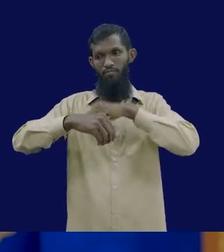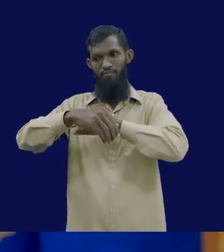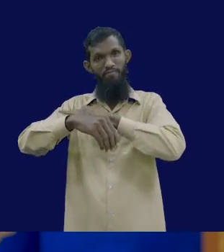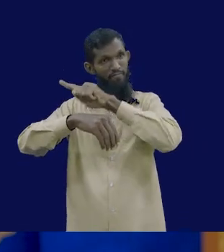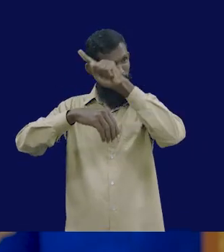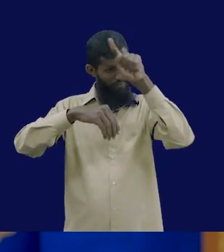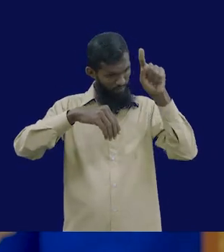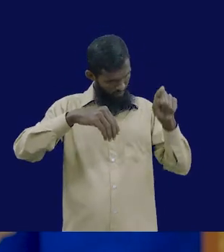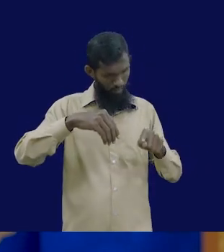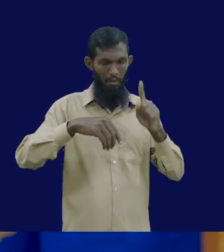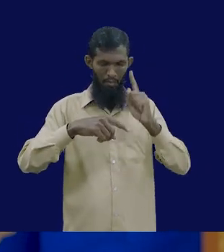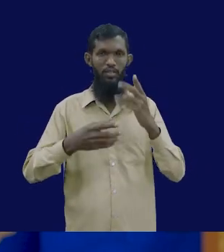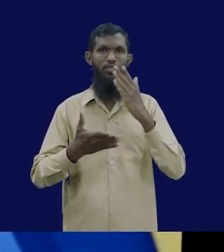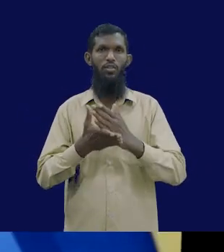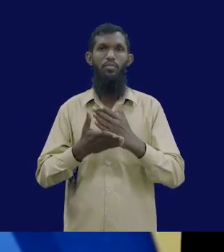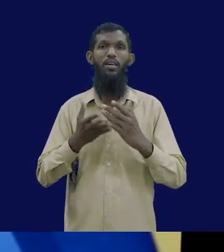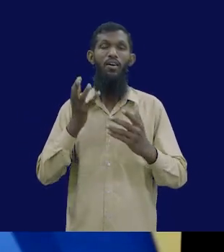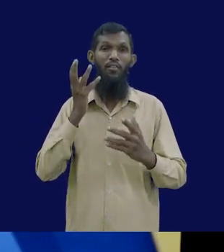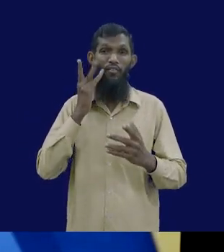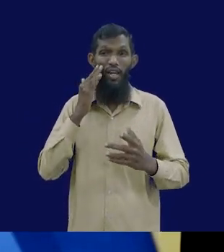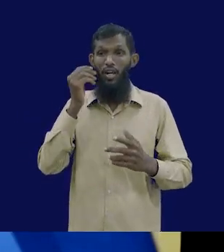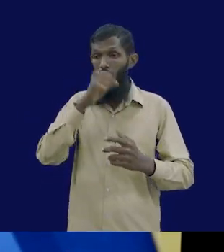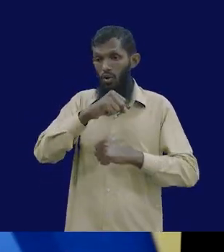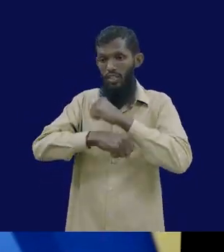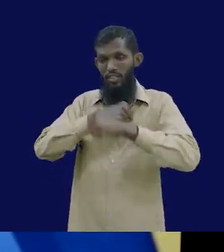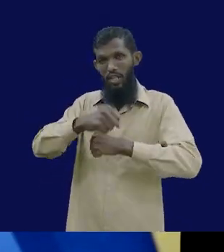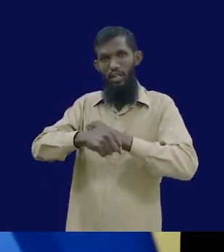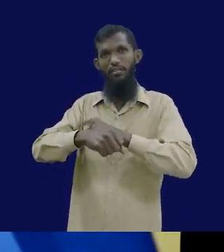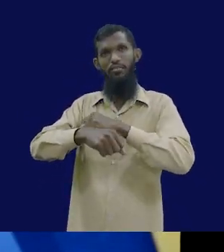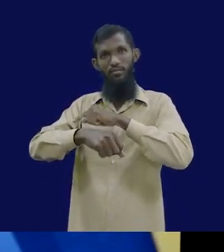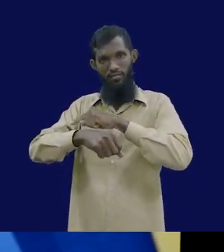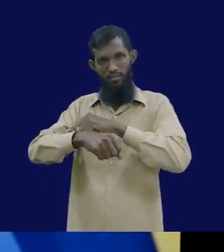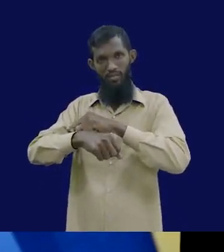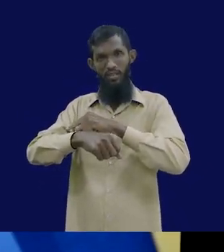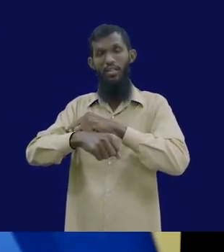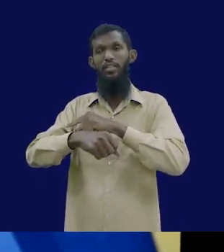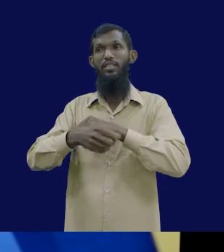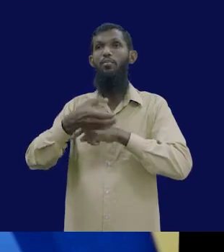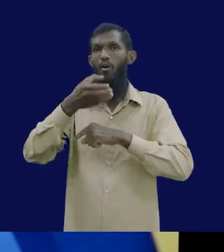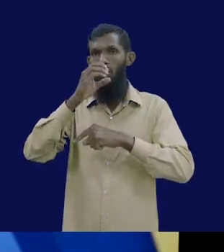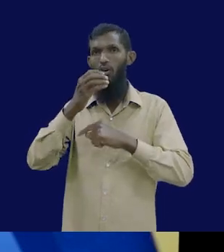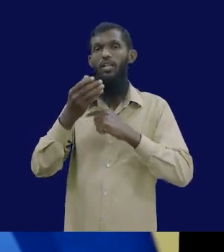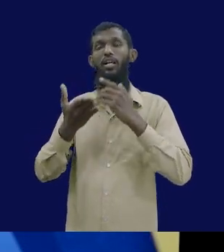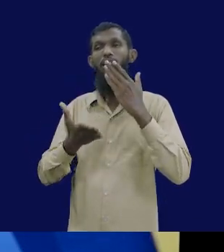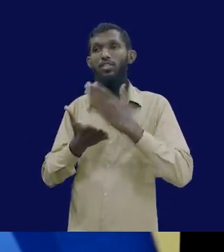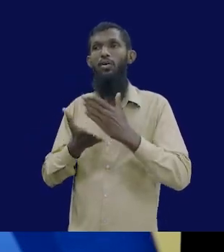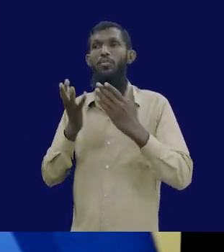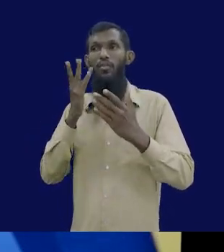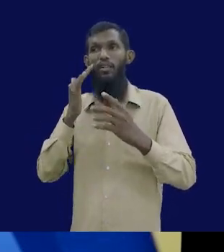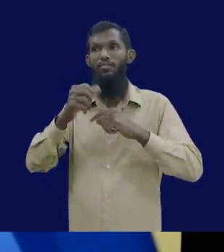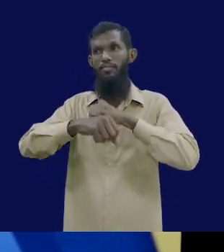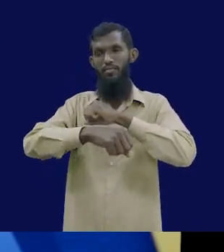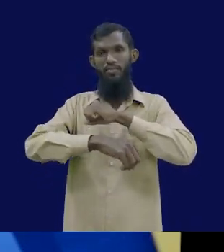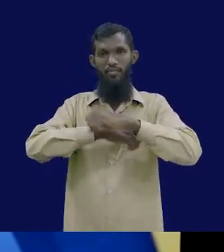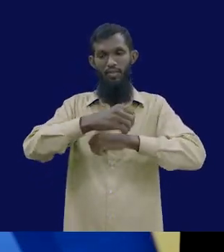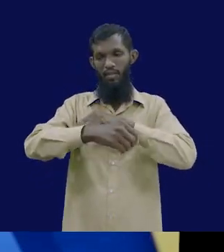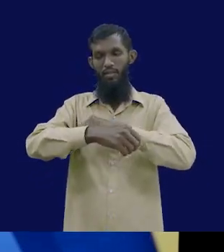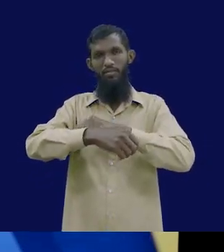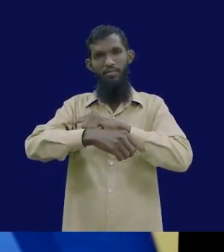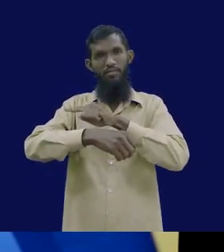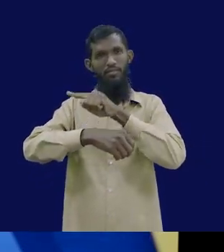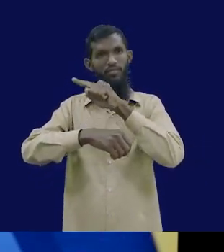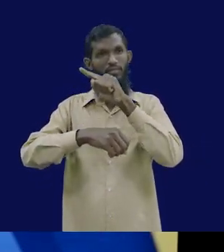that when we abstain from food, drinks, and other nullifiers of fasting, we have to observe